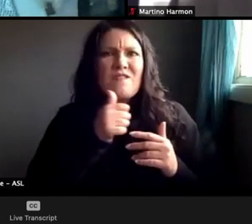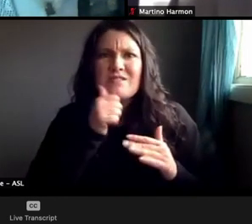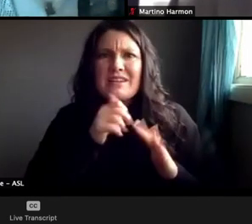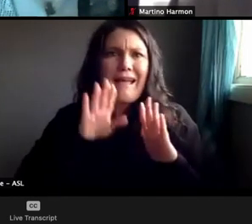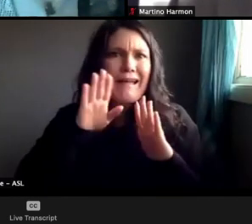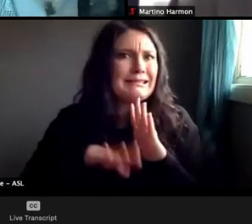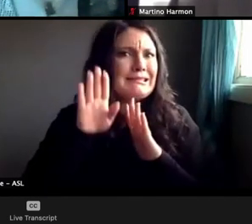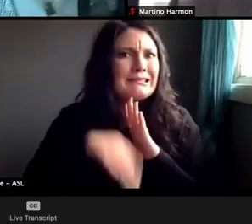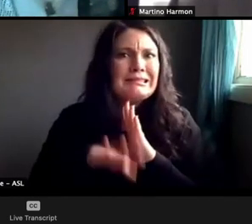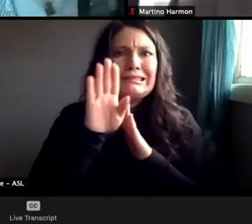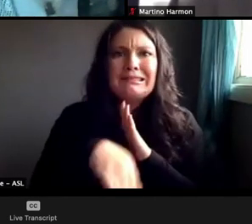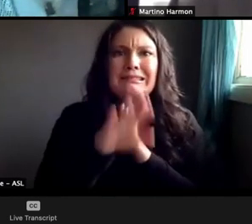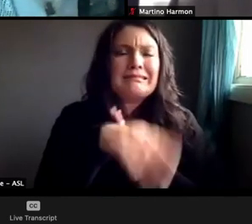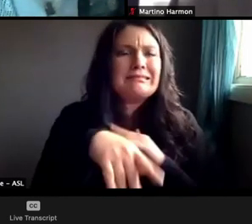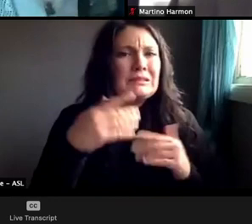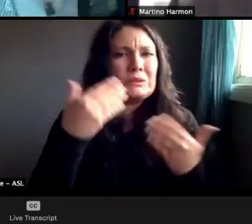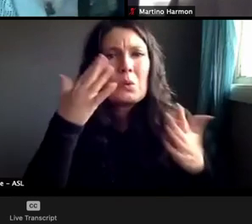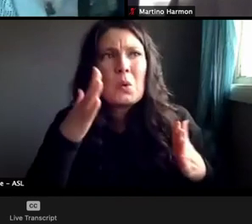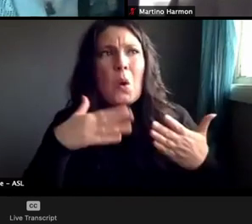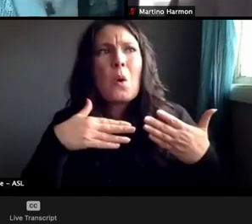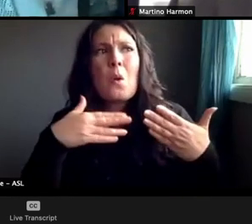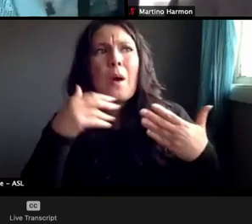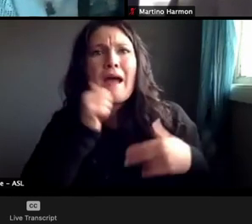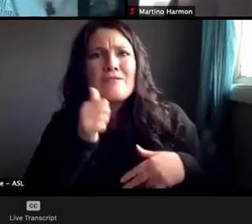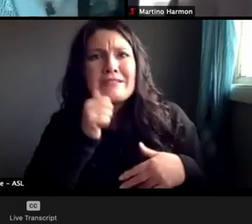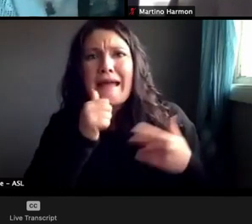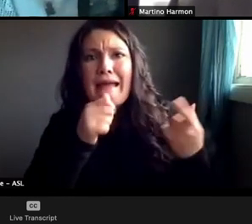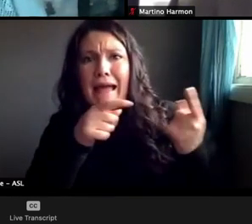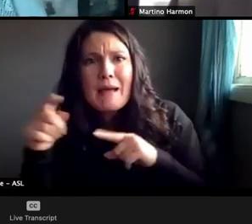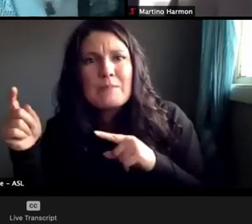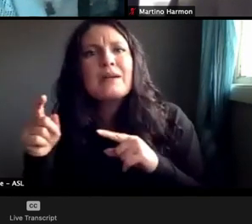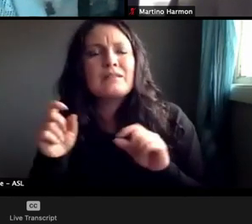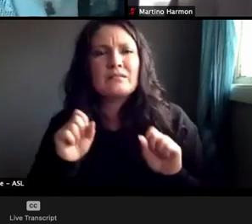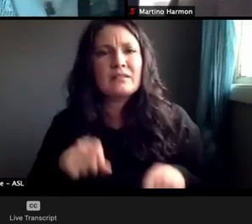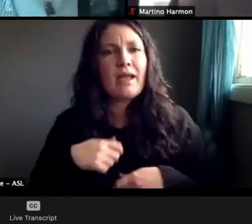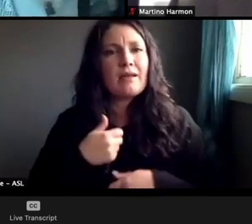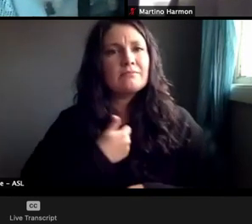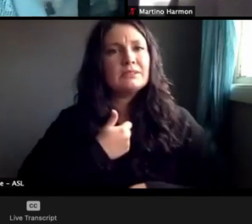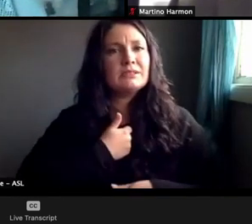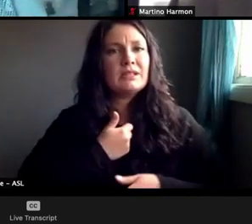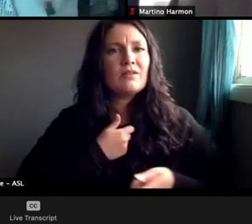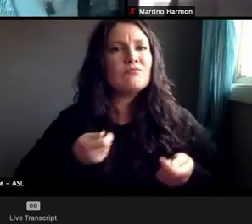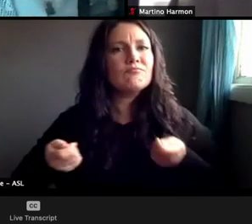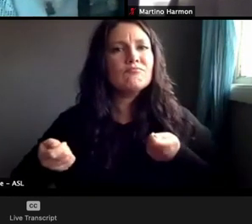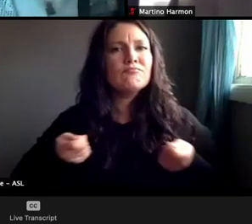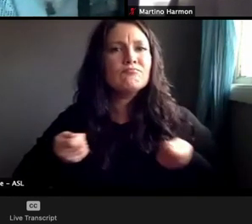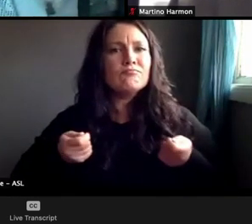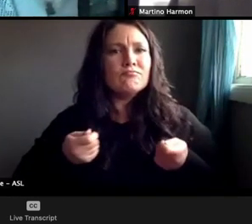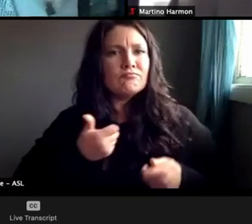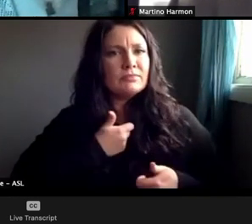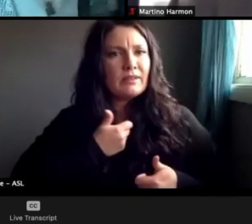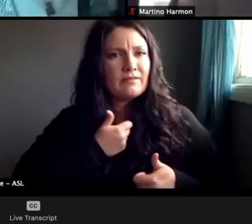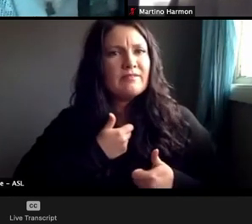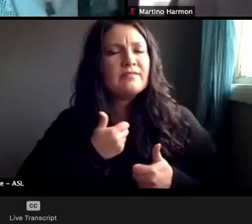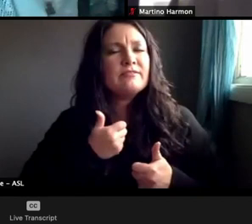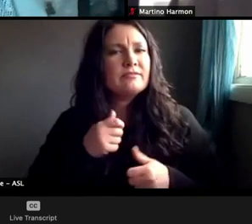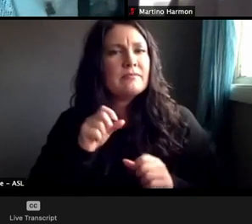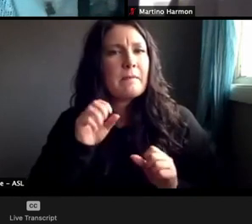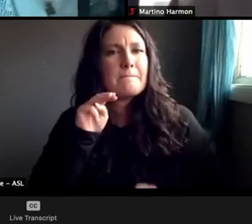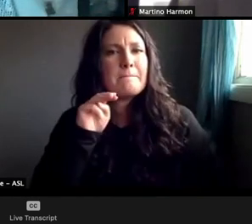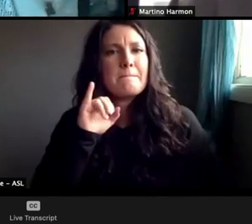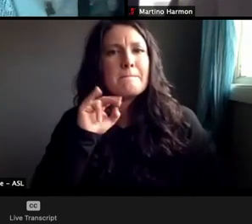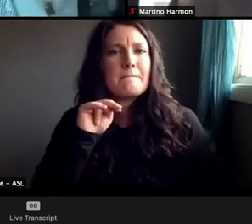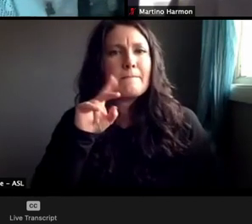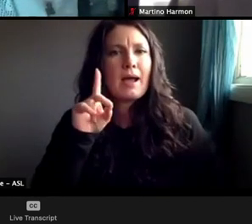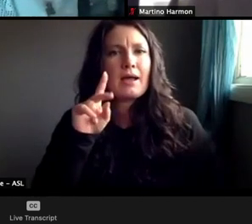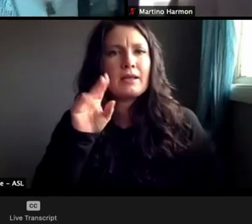times. Be gentle with yourself and with others. Mindfulness practices can help us stay focused on the